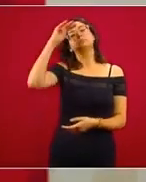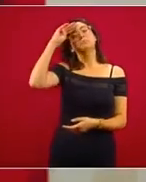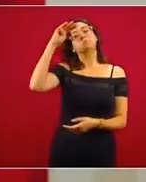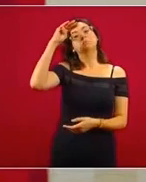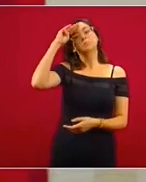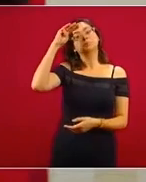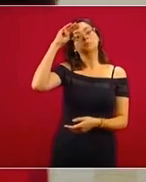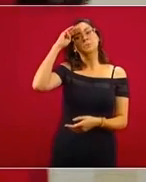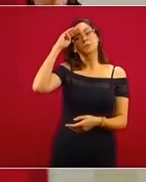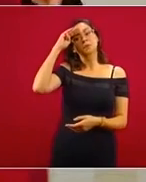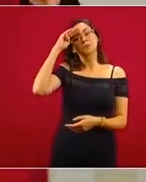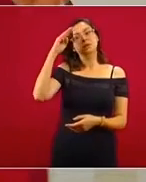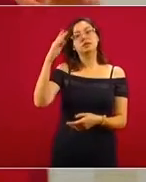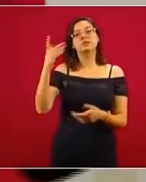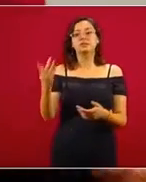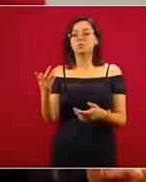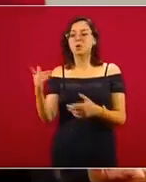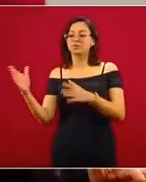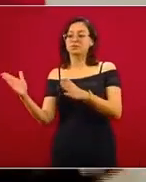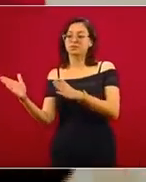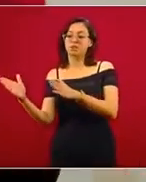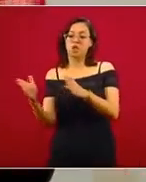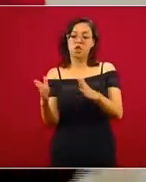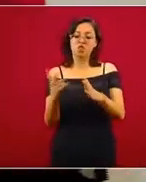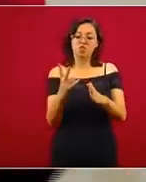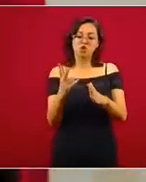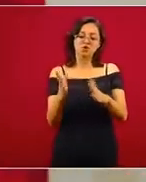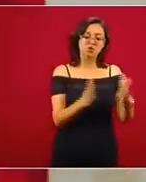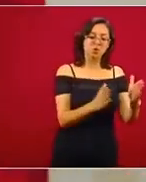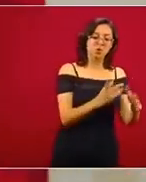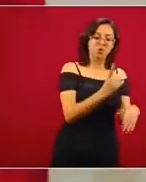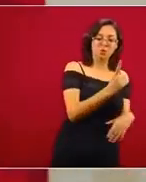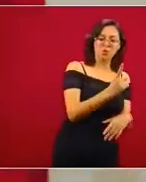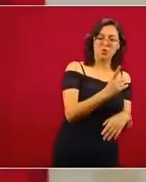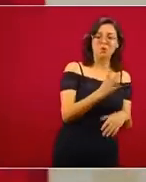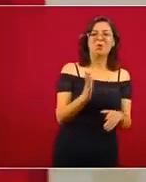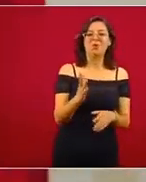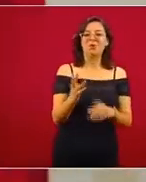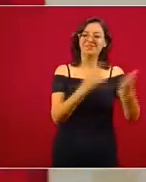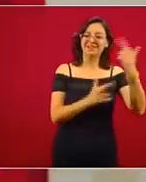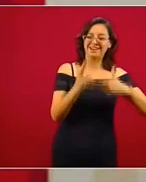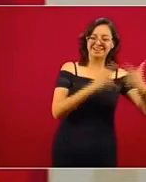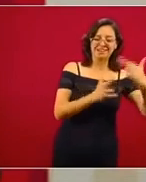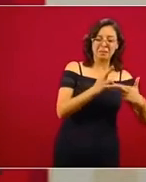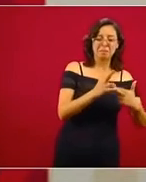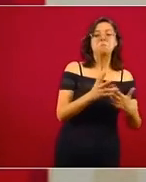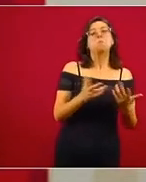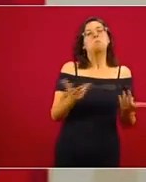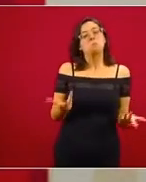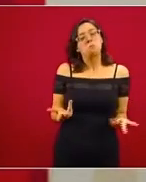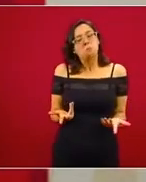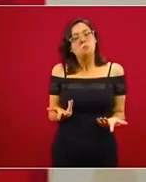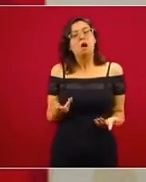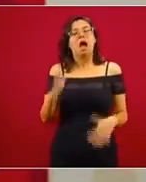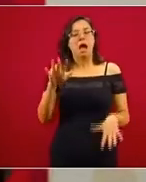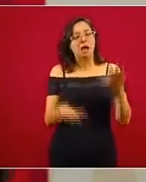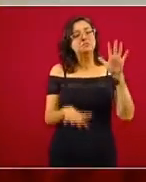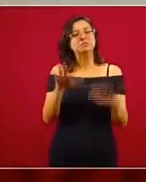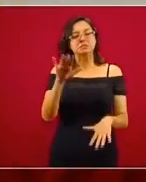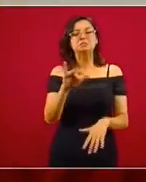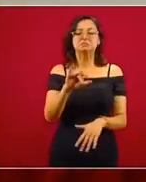from phase 1, phase 2, phase 3, and you could think that perhaps then we would have phase 2 and phase 1 on the back other